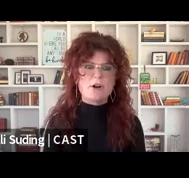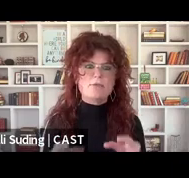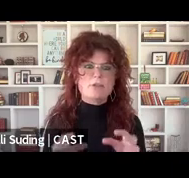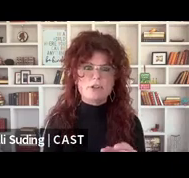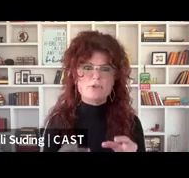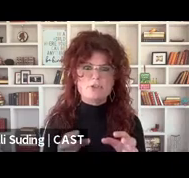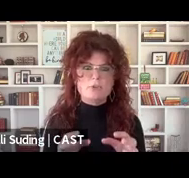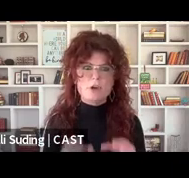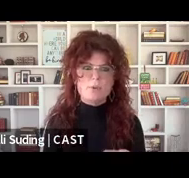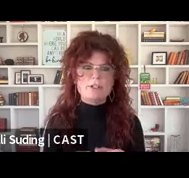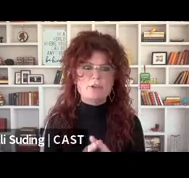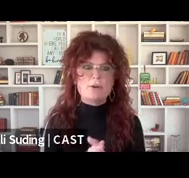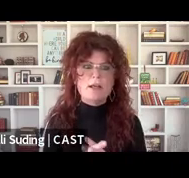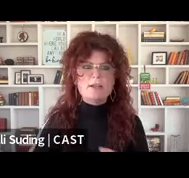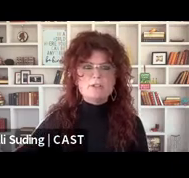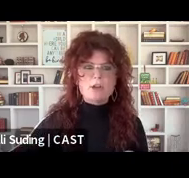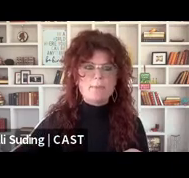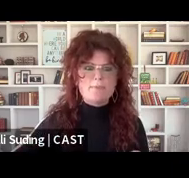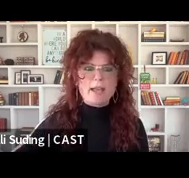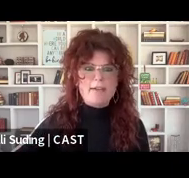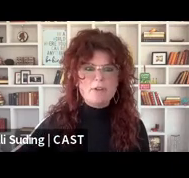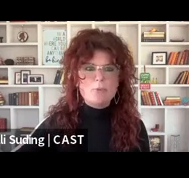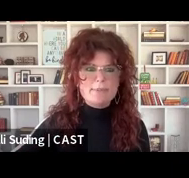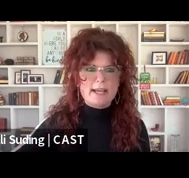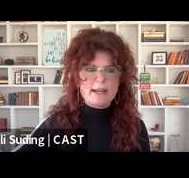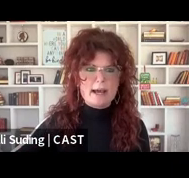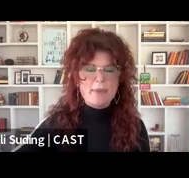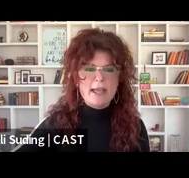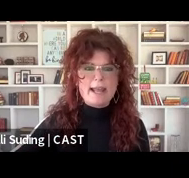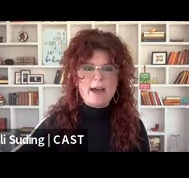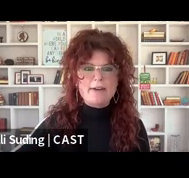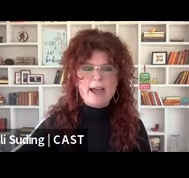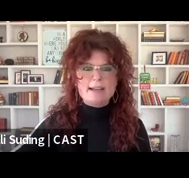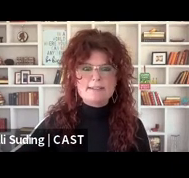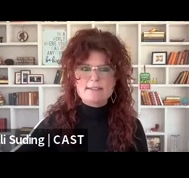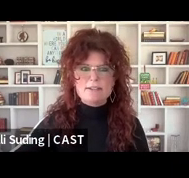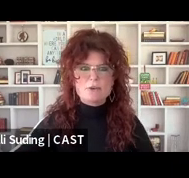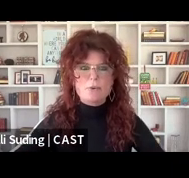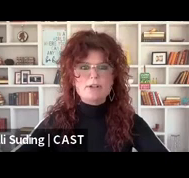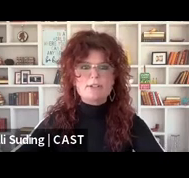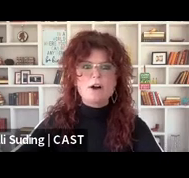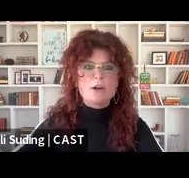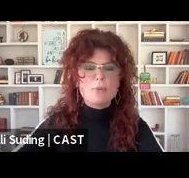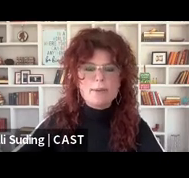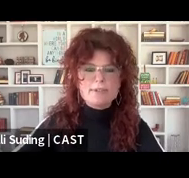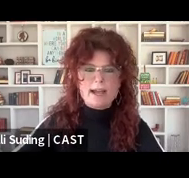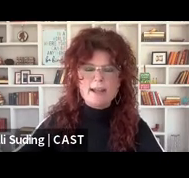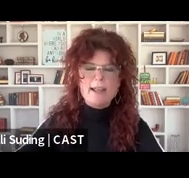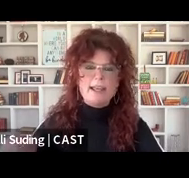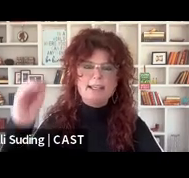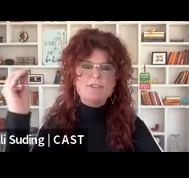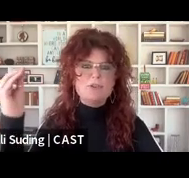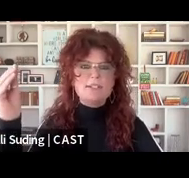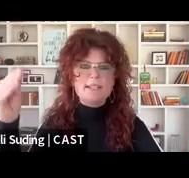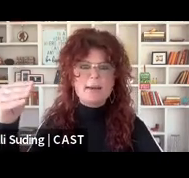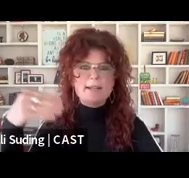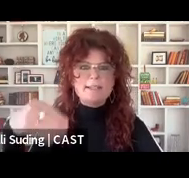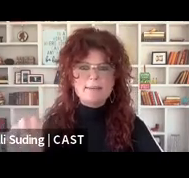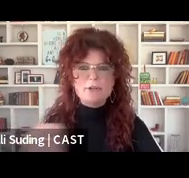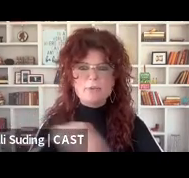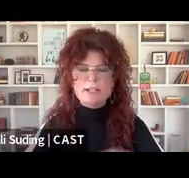awesome start for you to go into. So I have the website up and how to access this course. On our website, it gives